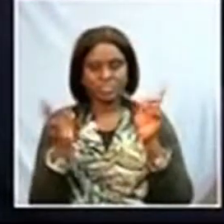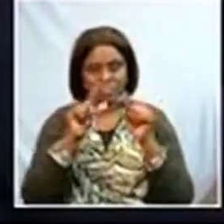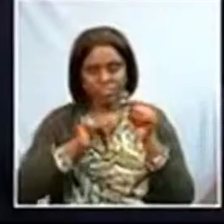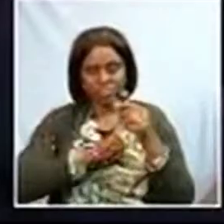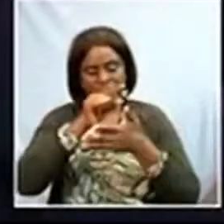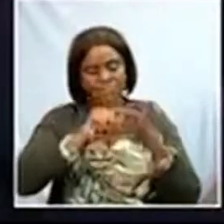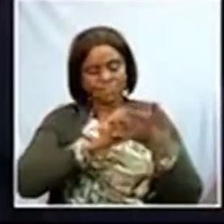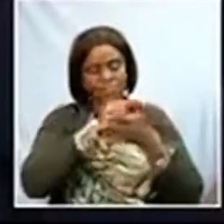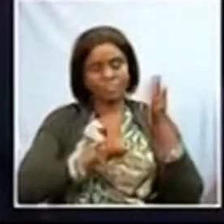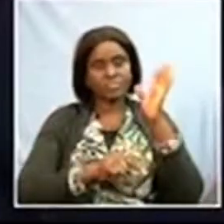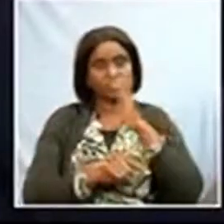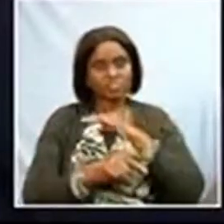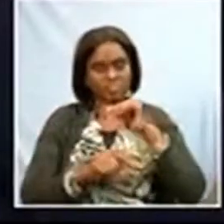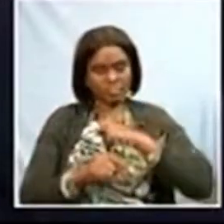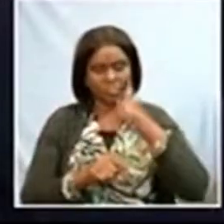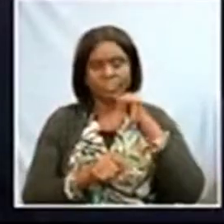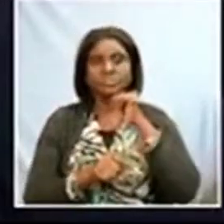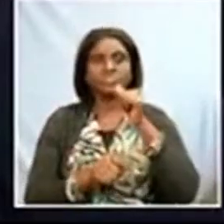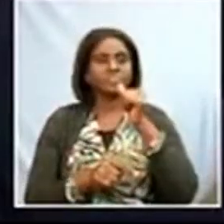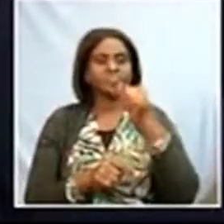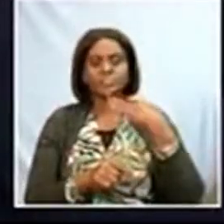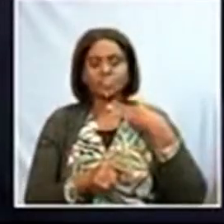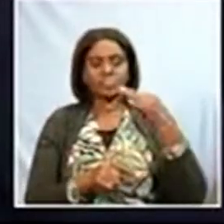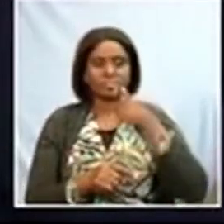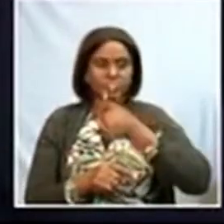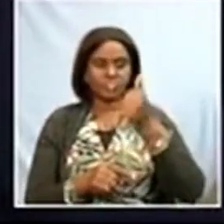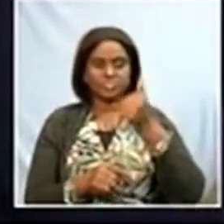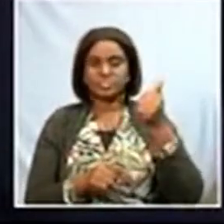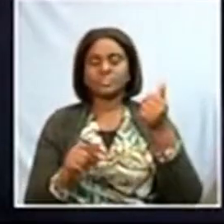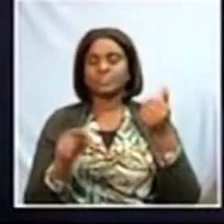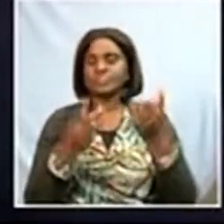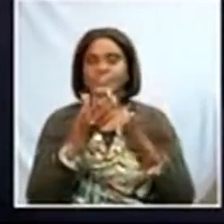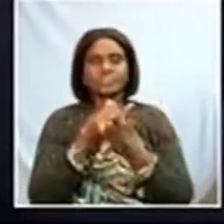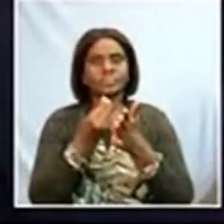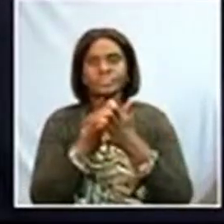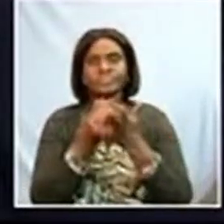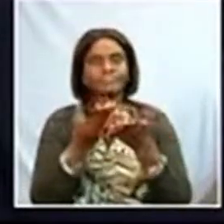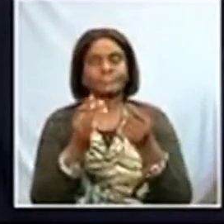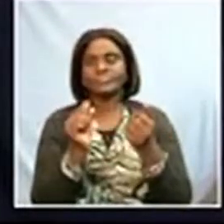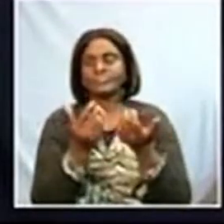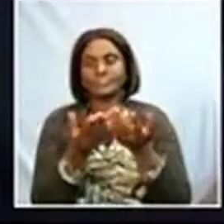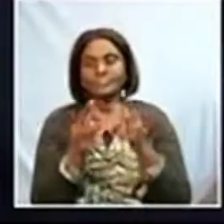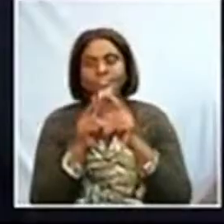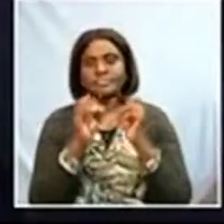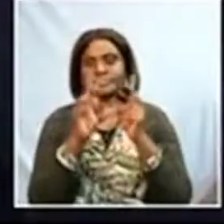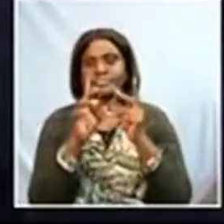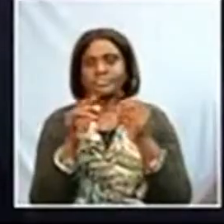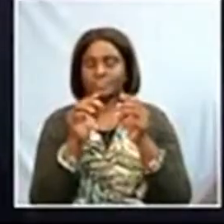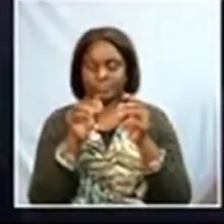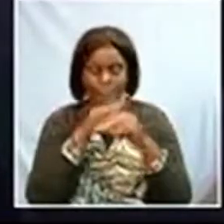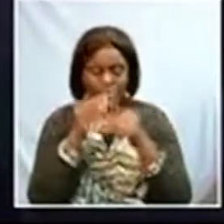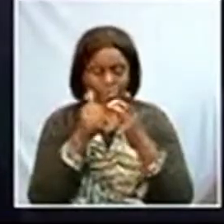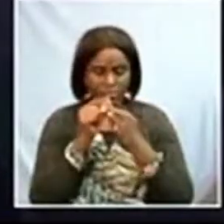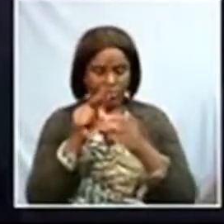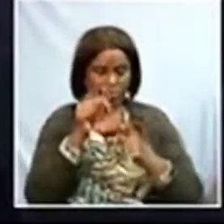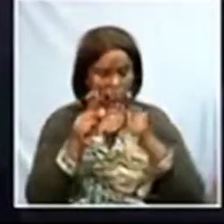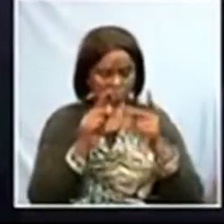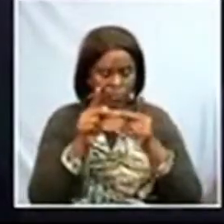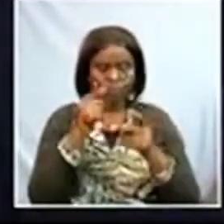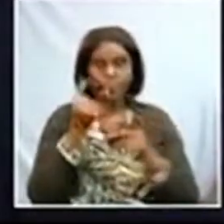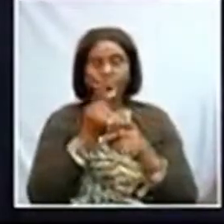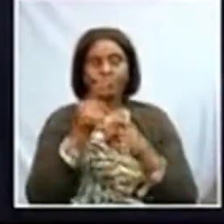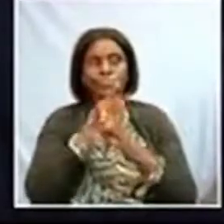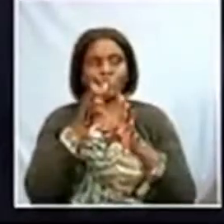terminated, we did not apply any liquidated damages. Okay, so this whole process was based on the fact